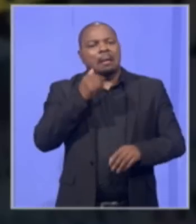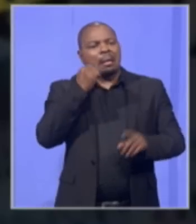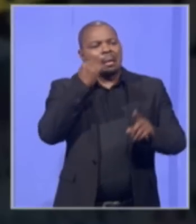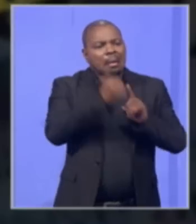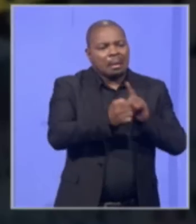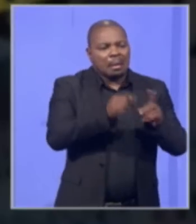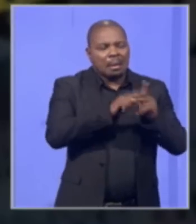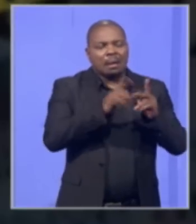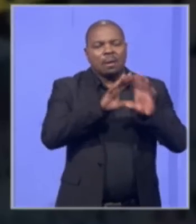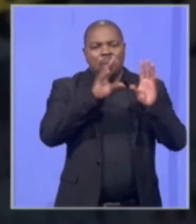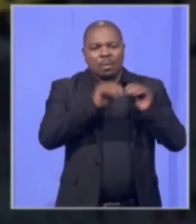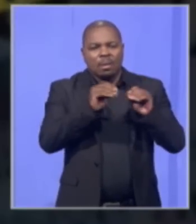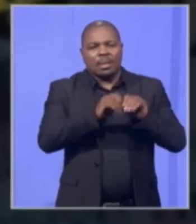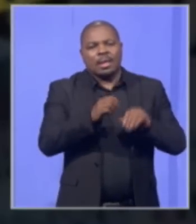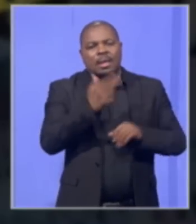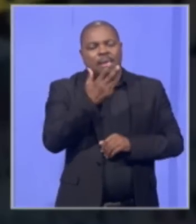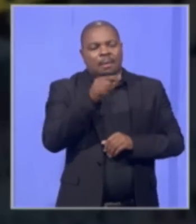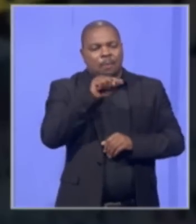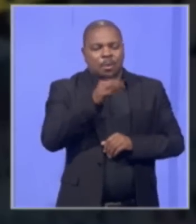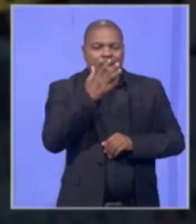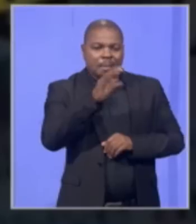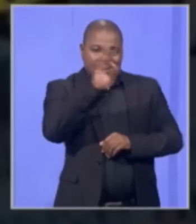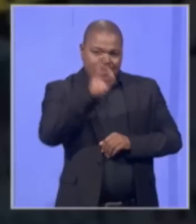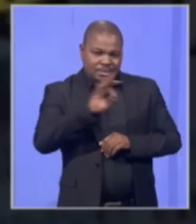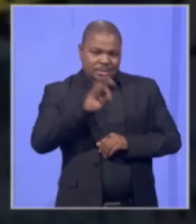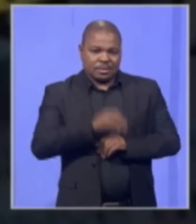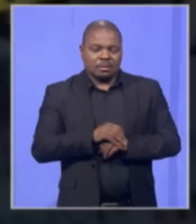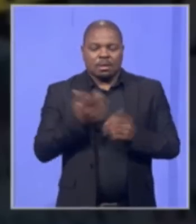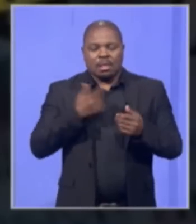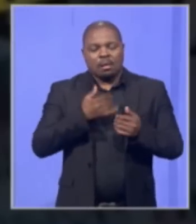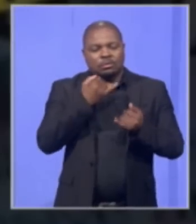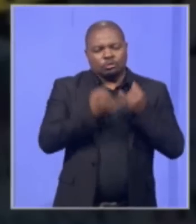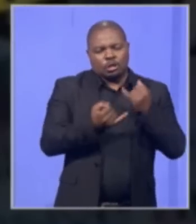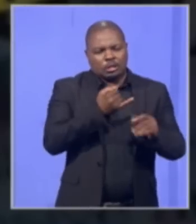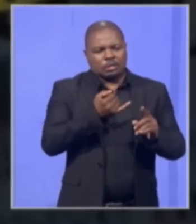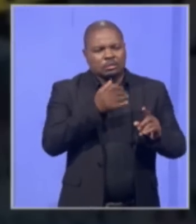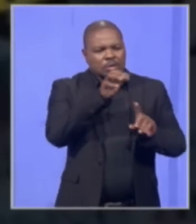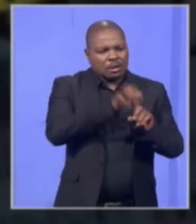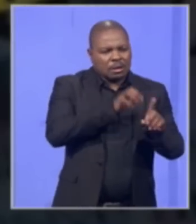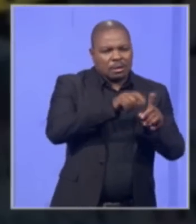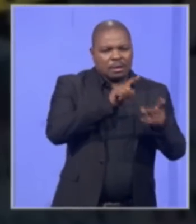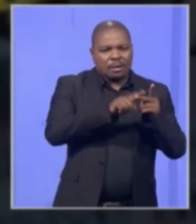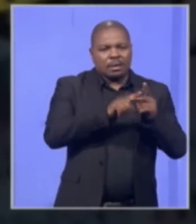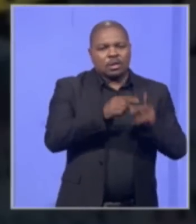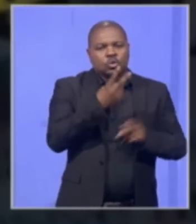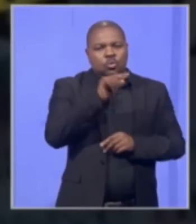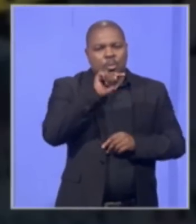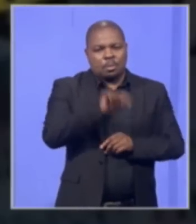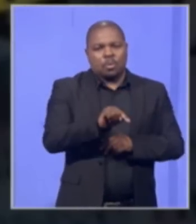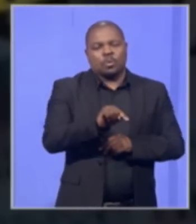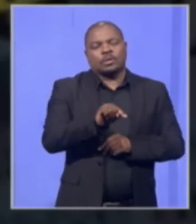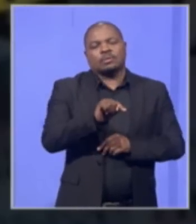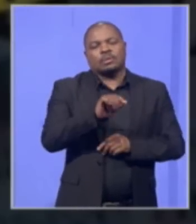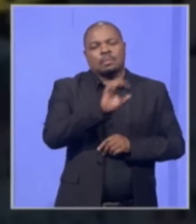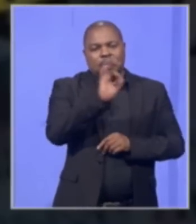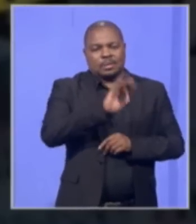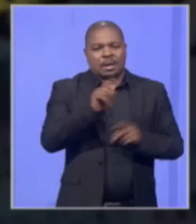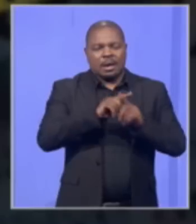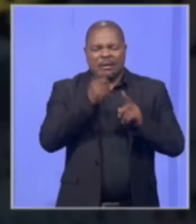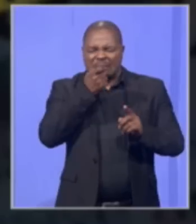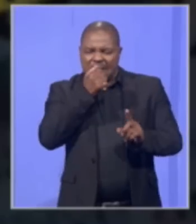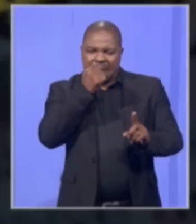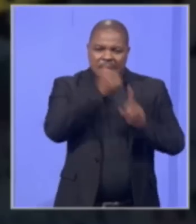ka diperesente di le 9.8 fa tsa thobalano di wetse tlase ka diperesente di le 2, maiteko a polao ka di